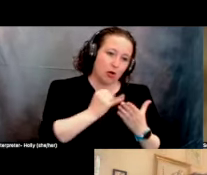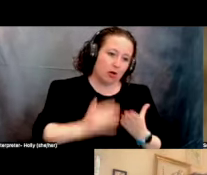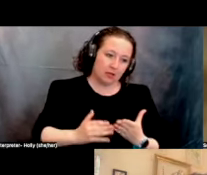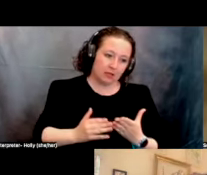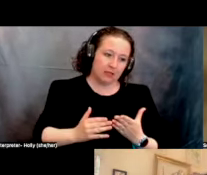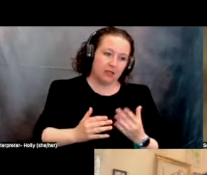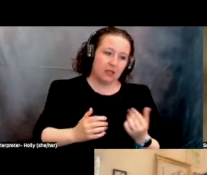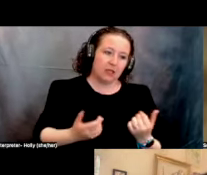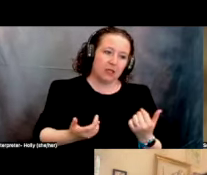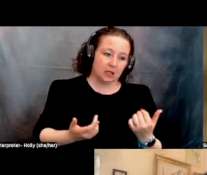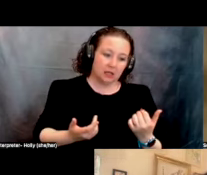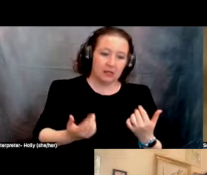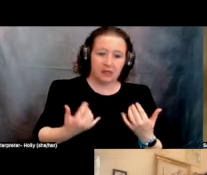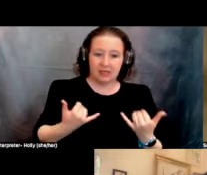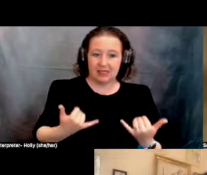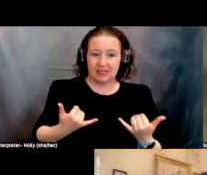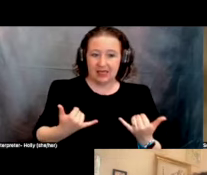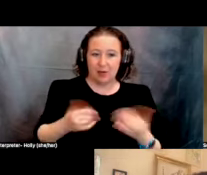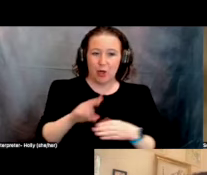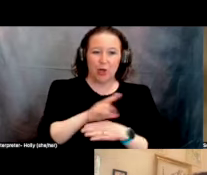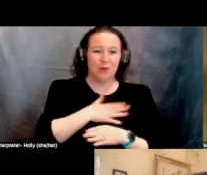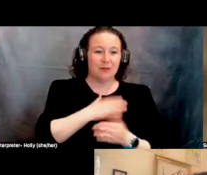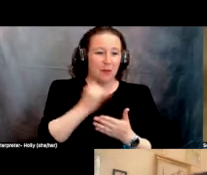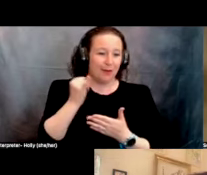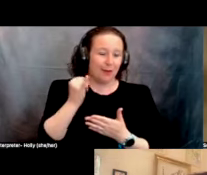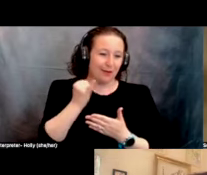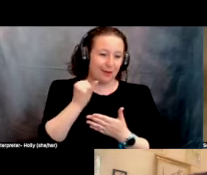So now I just use my art to